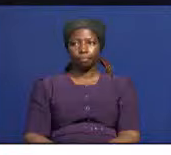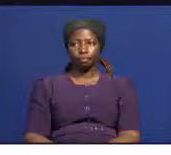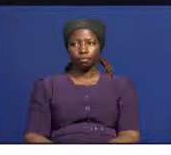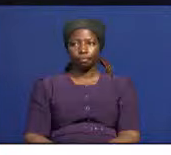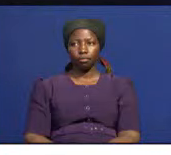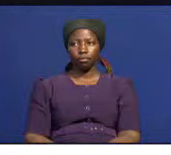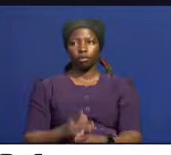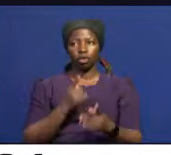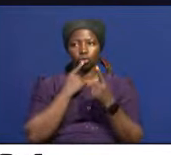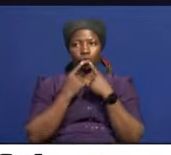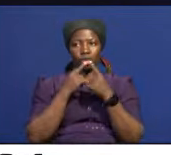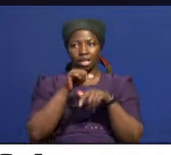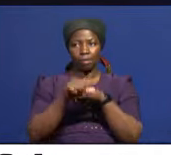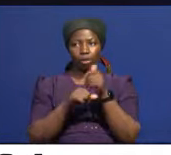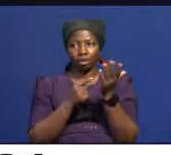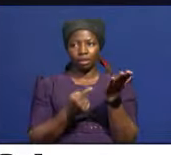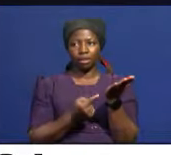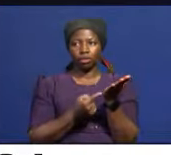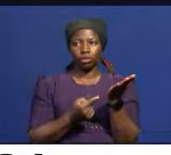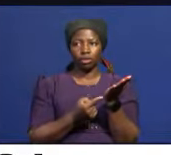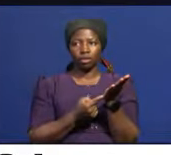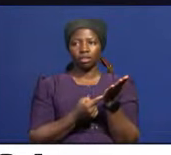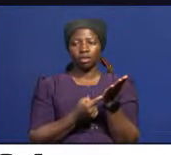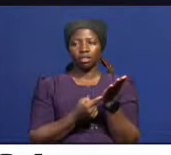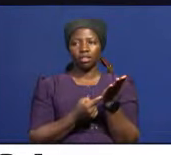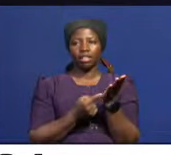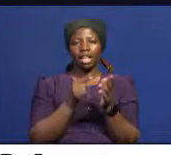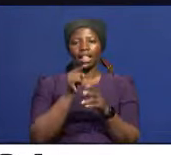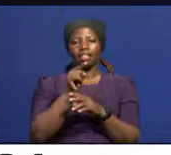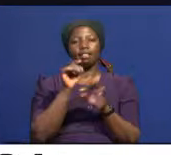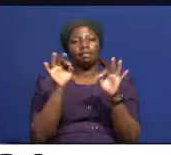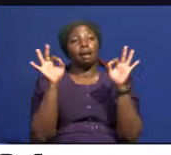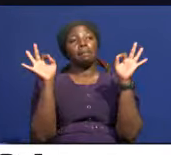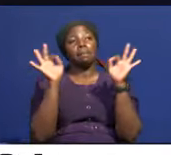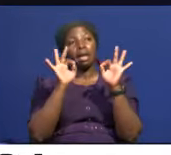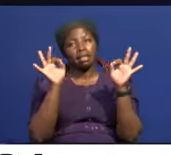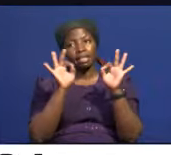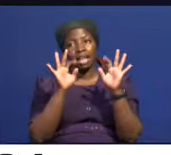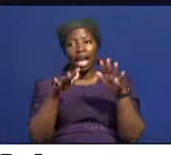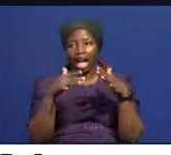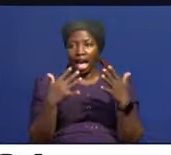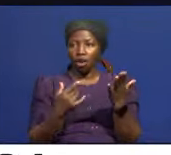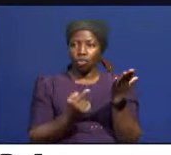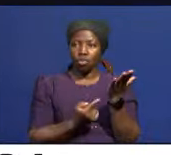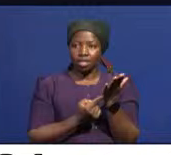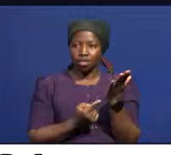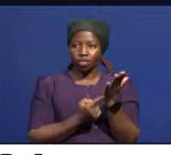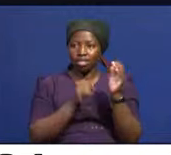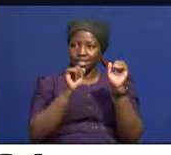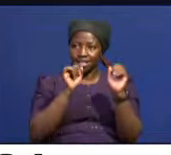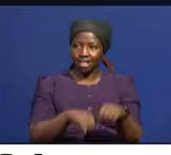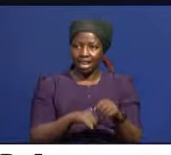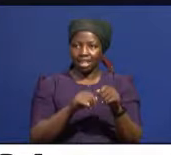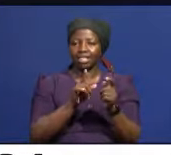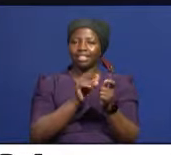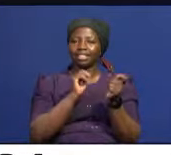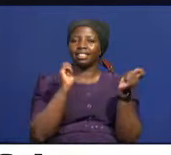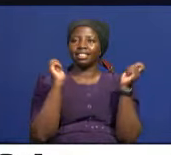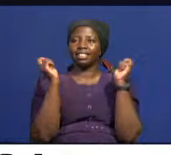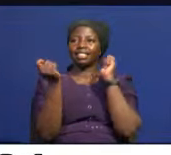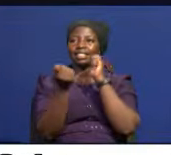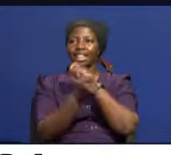And speaking about technology, it is amazing how technology can